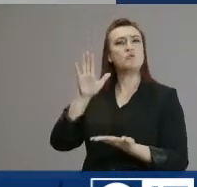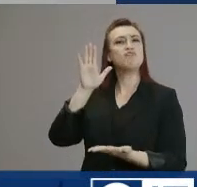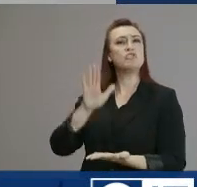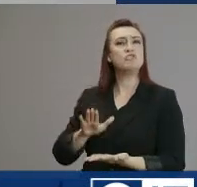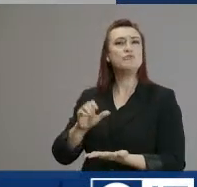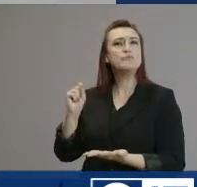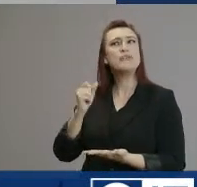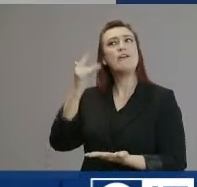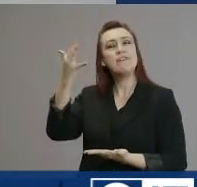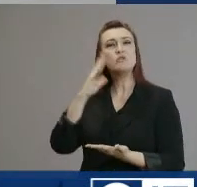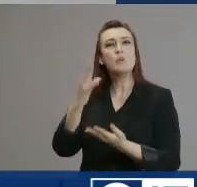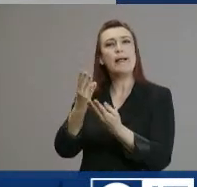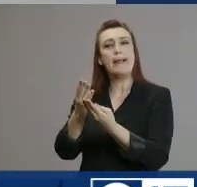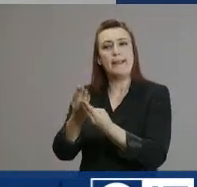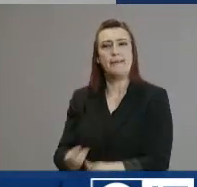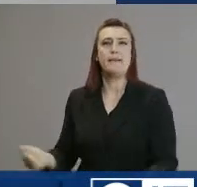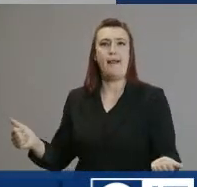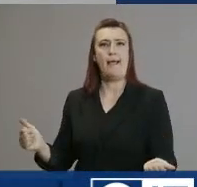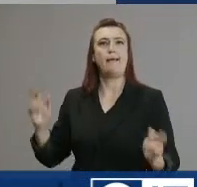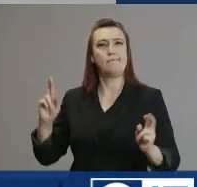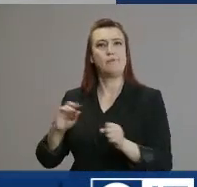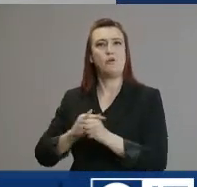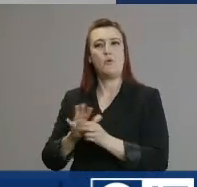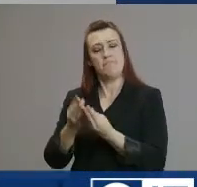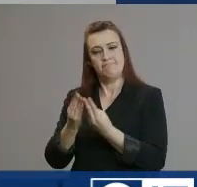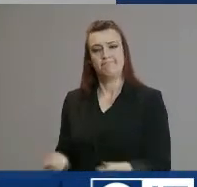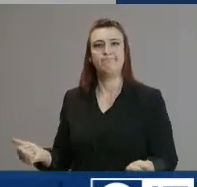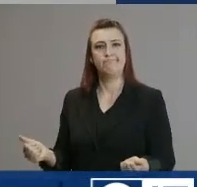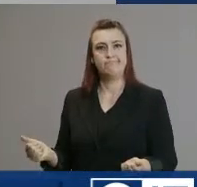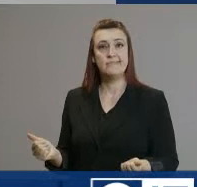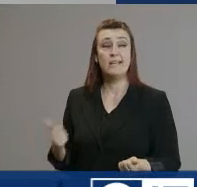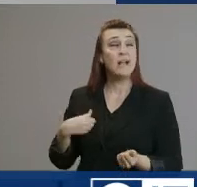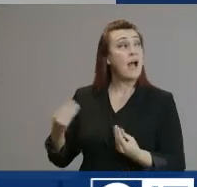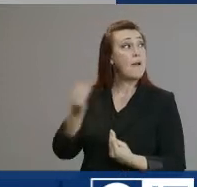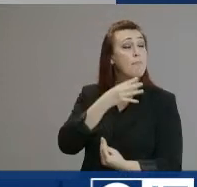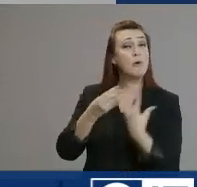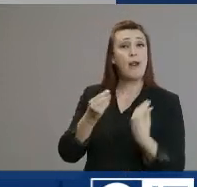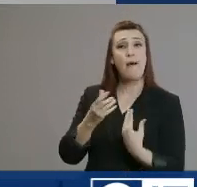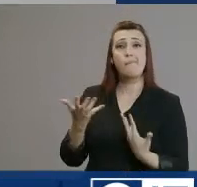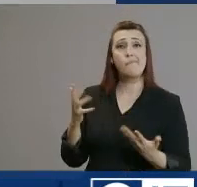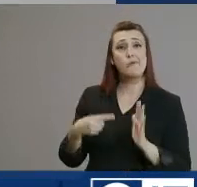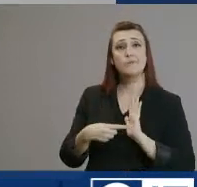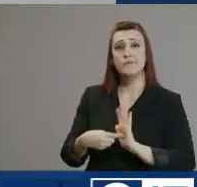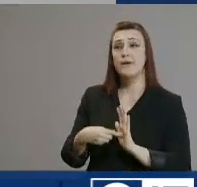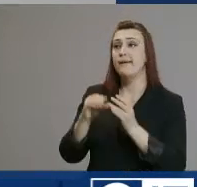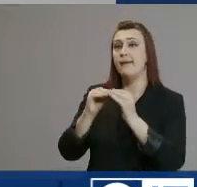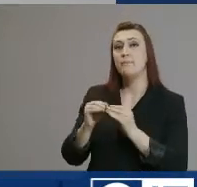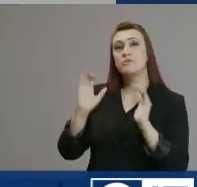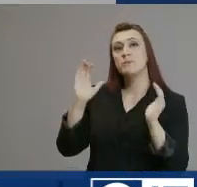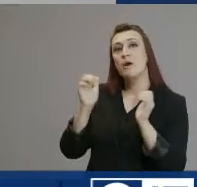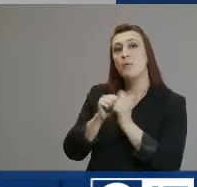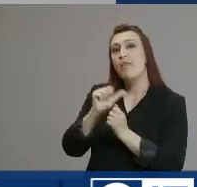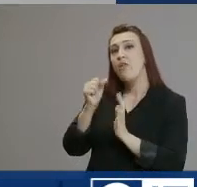it. I put up numbers where Arizona compares in terms of other states. We want to make the best decisions for the